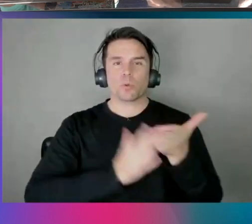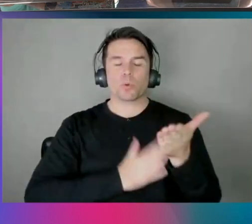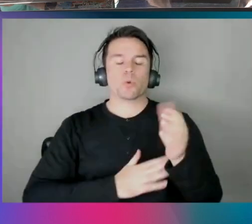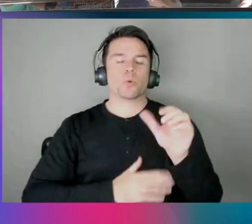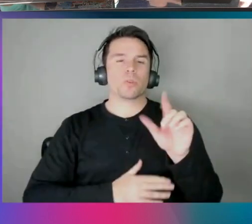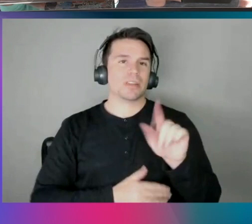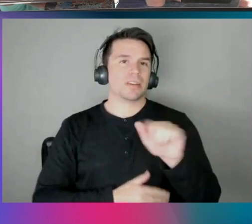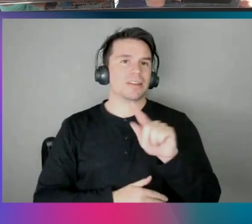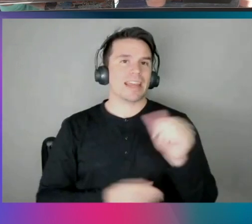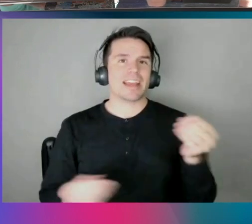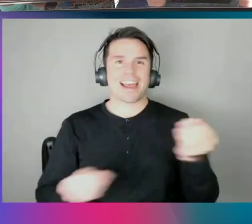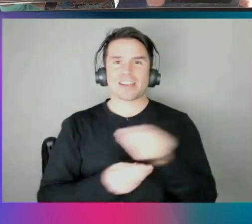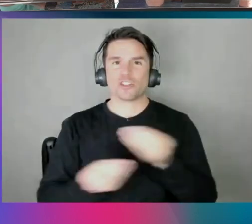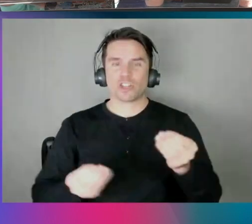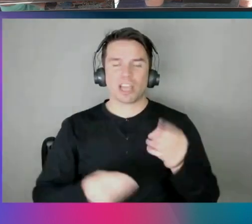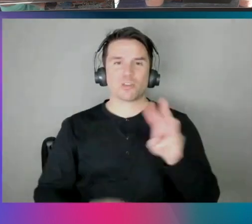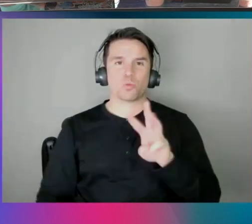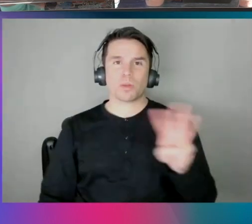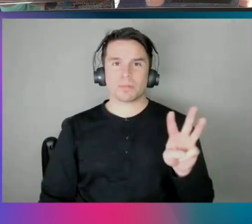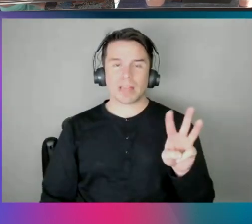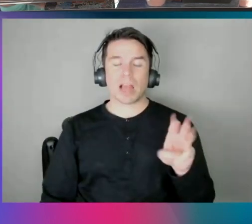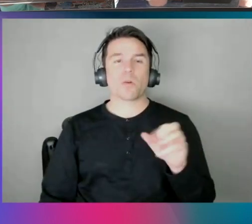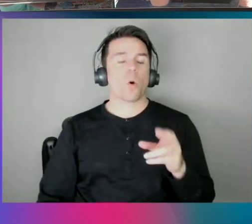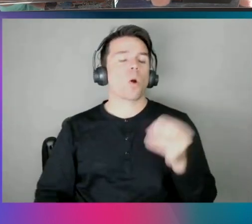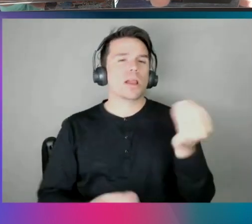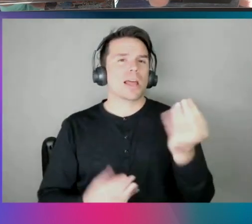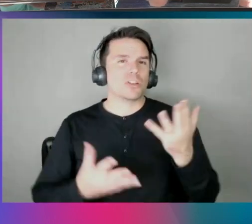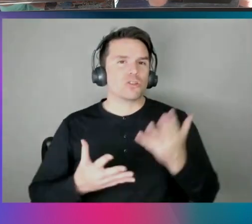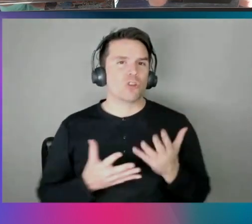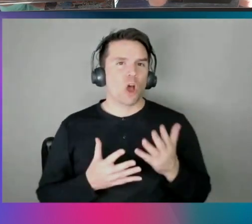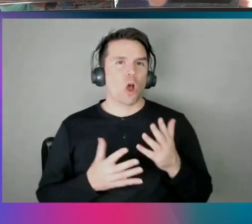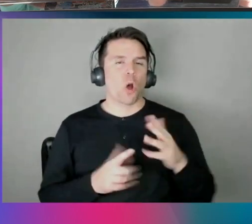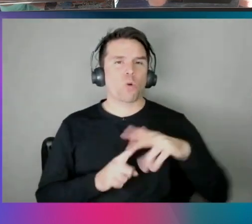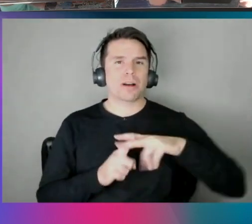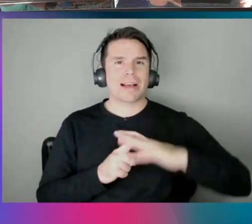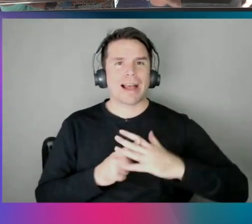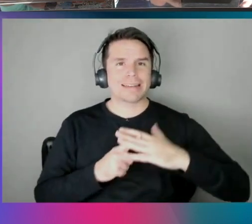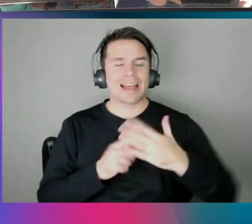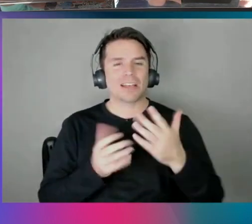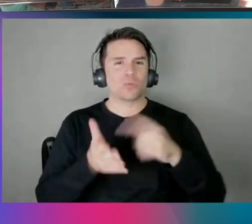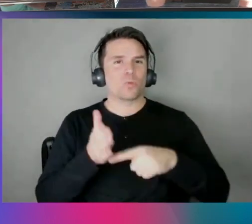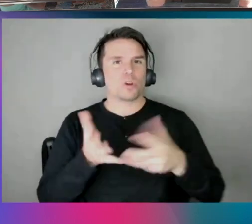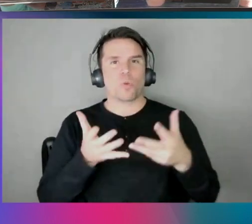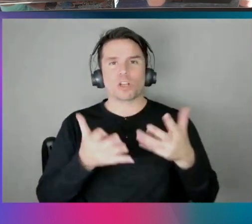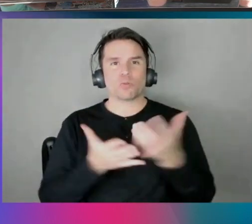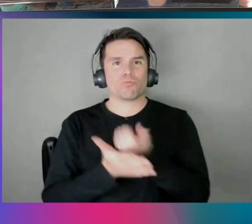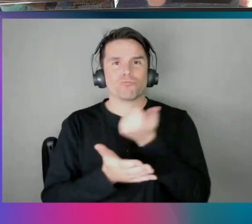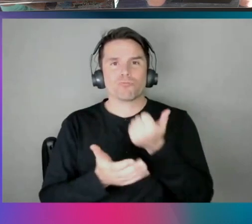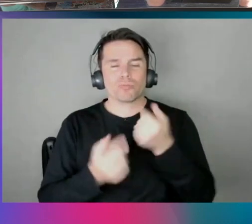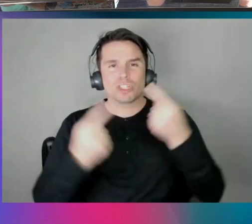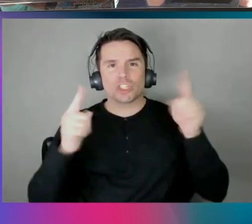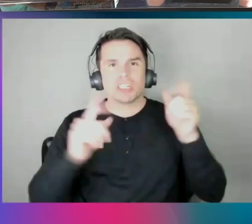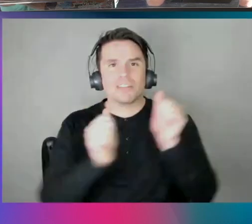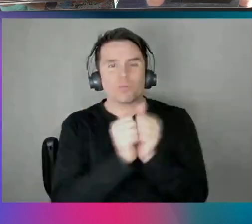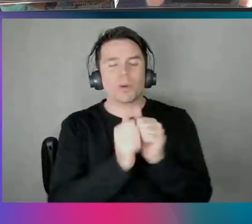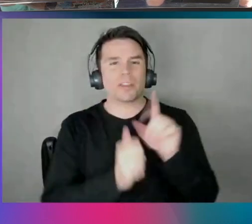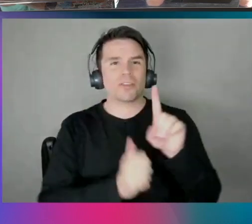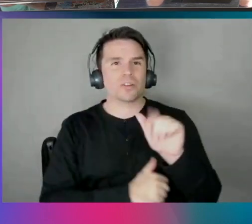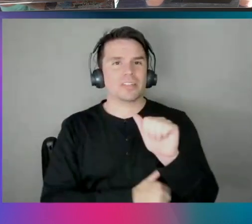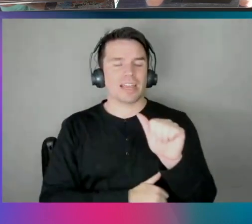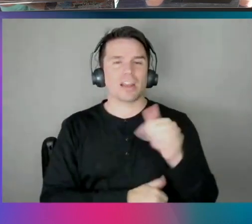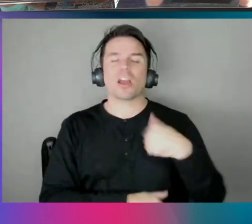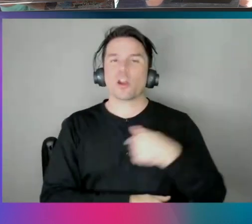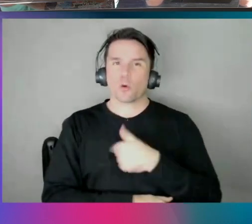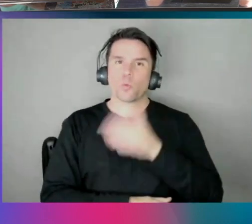give us some context on what you're trying to achieve with your data, and we'll help source that from our network of providers. Oh, wow. This